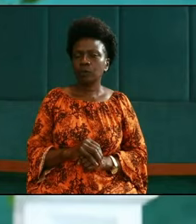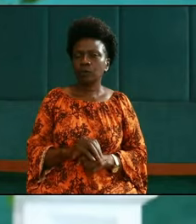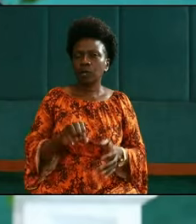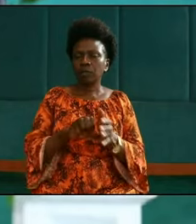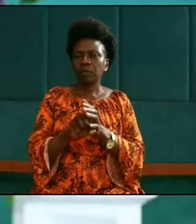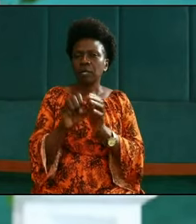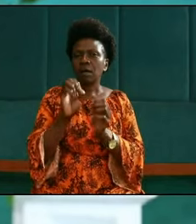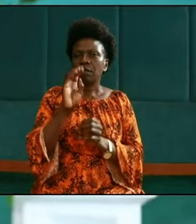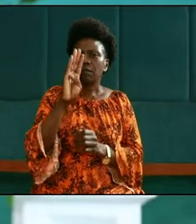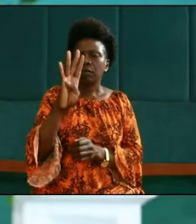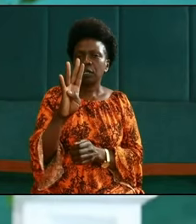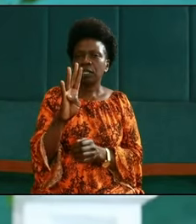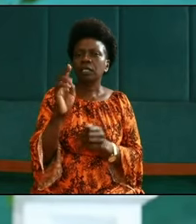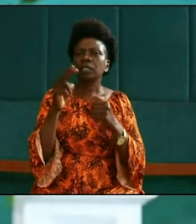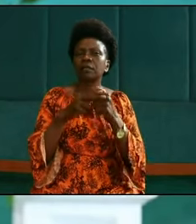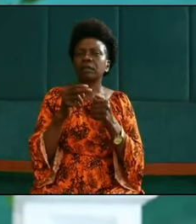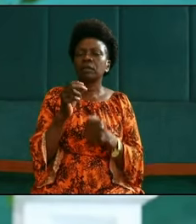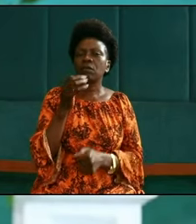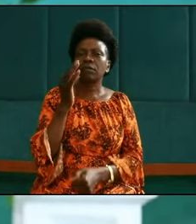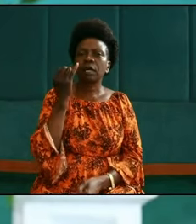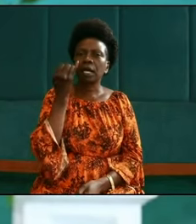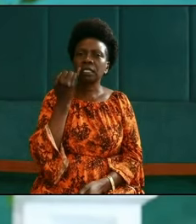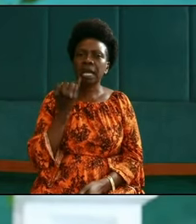Chapter 47 of Isaiah.